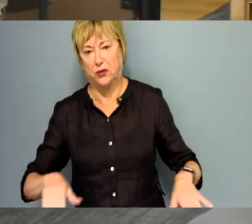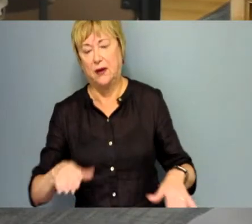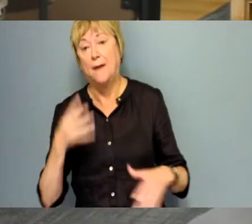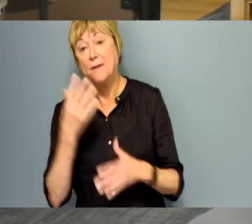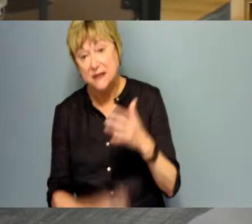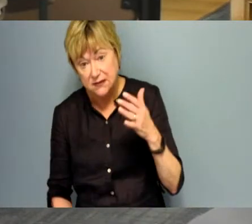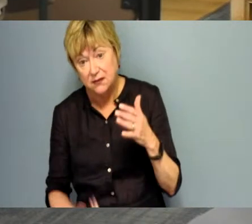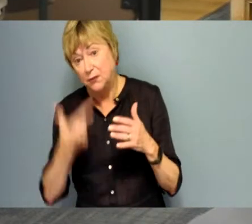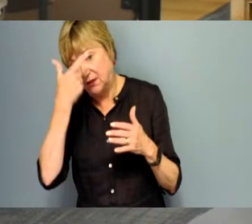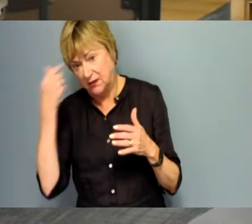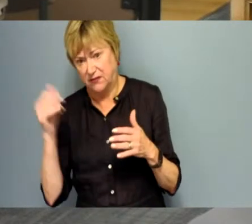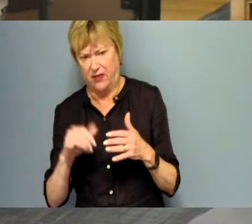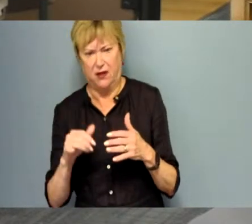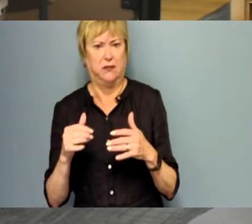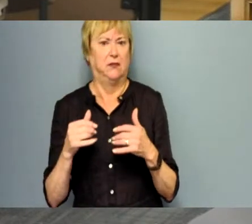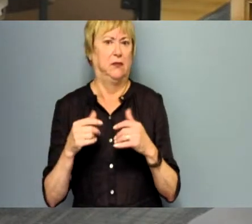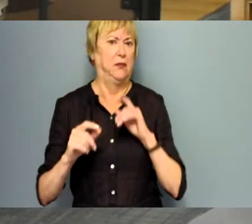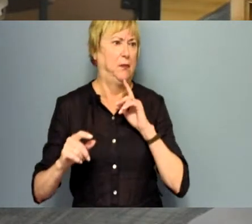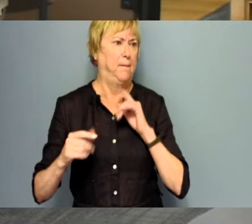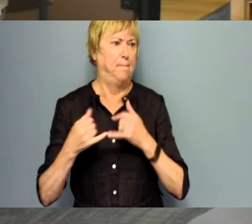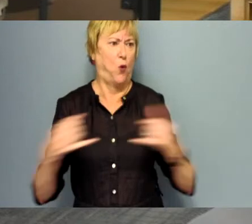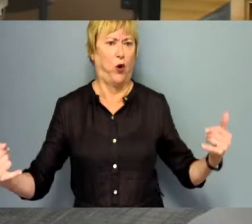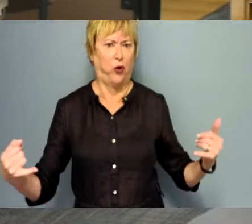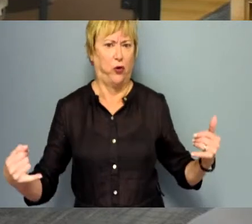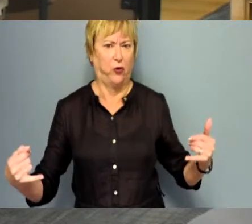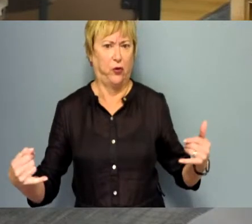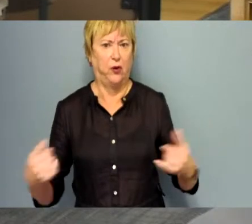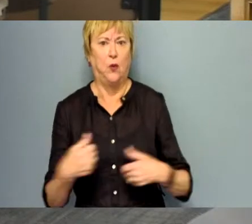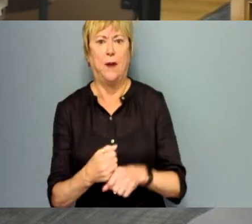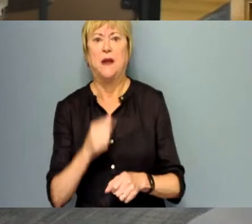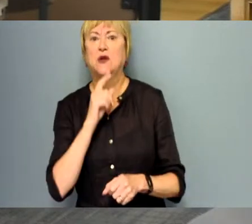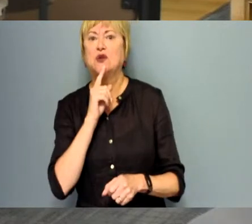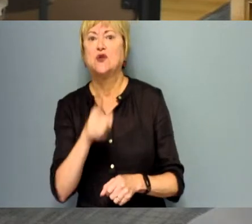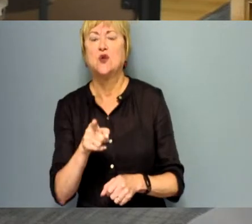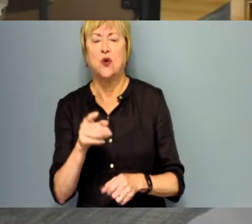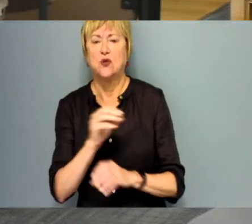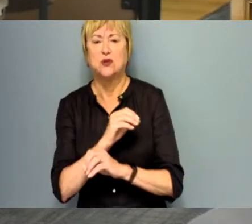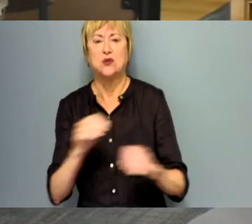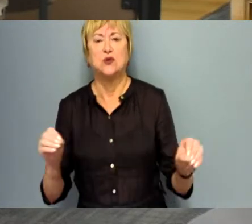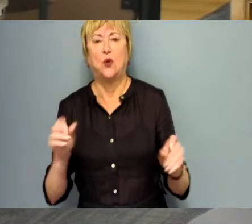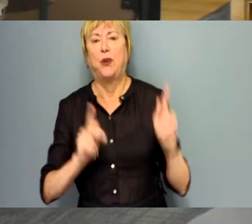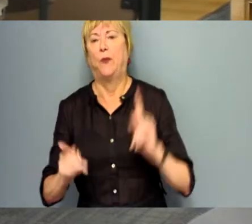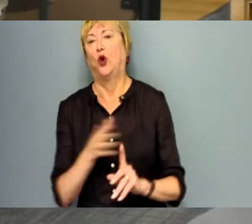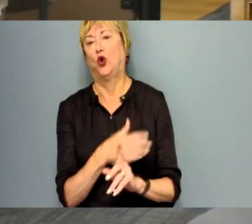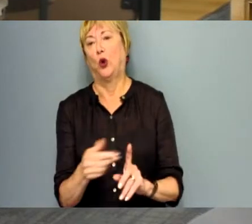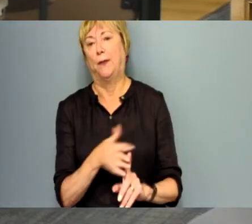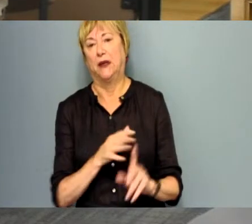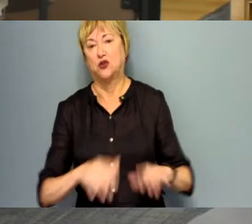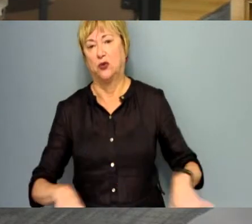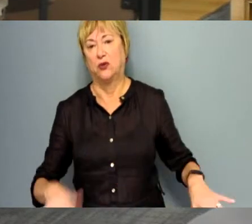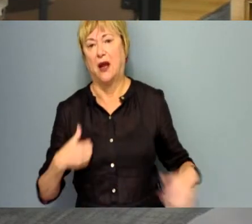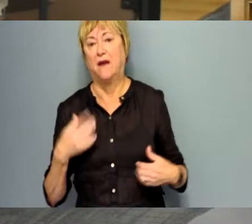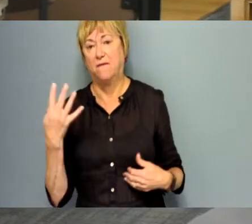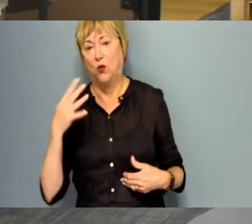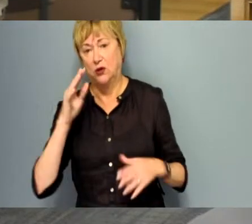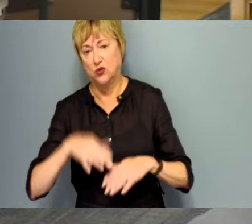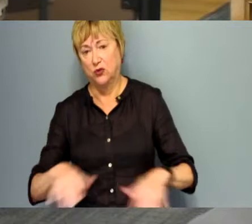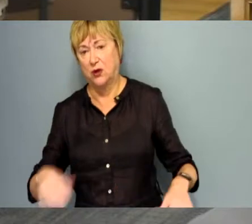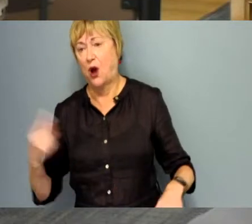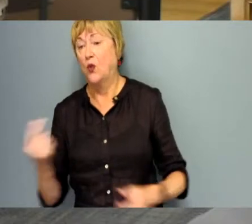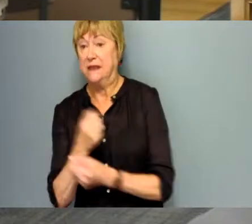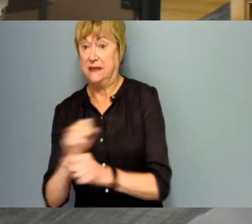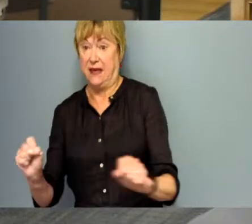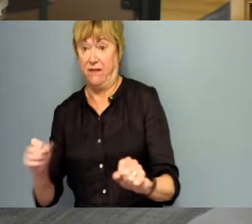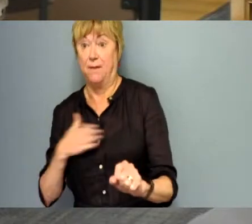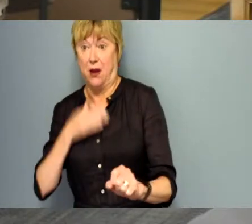in there checking this out to make sure there are no groomers there. I had 4 children and they were always safe in my home. Not that everybody has